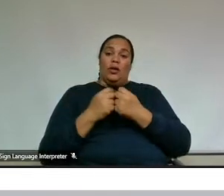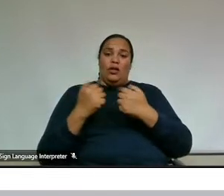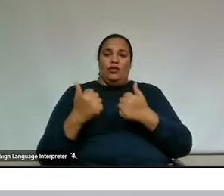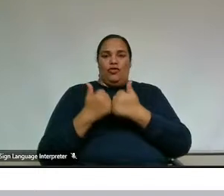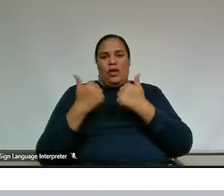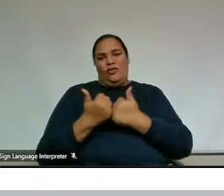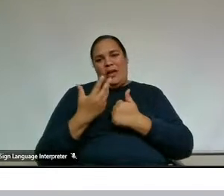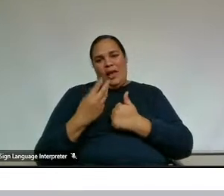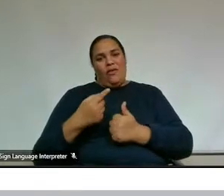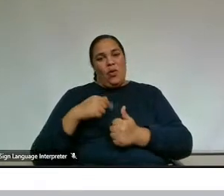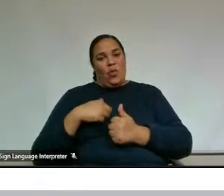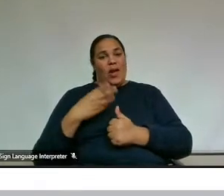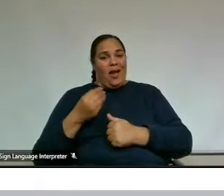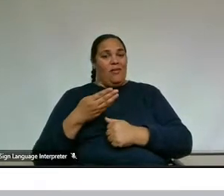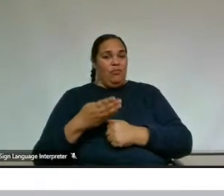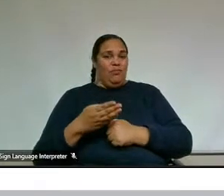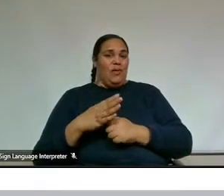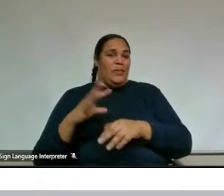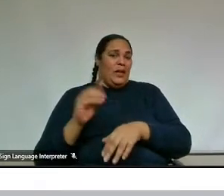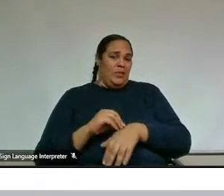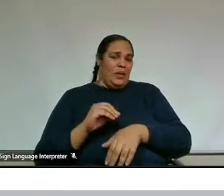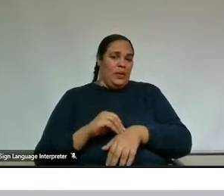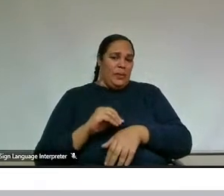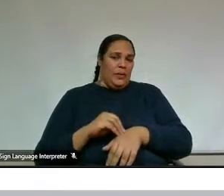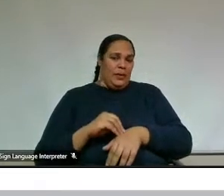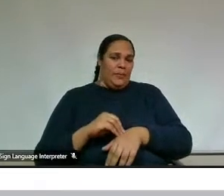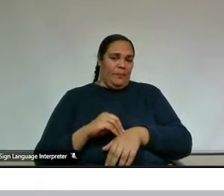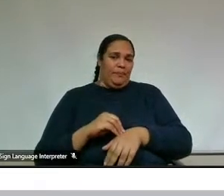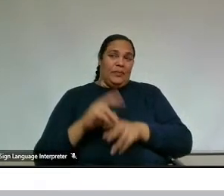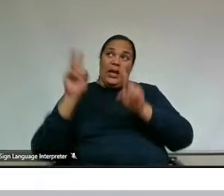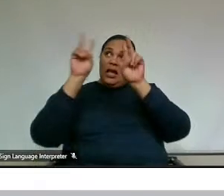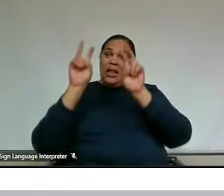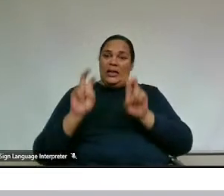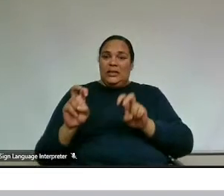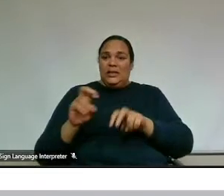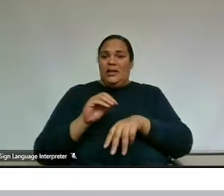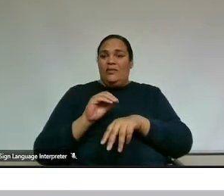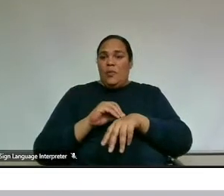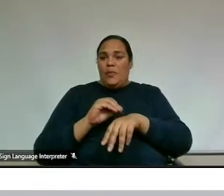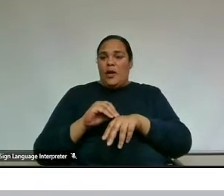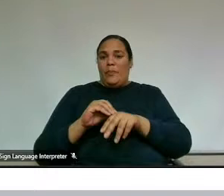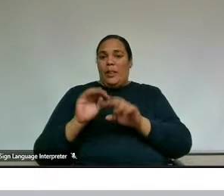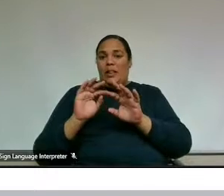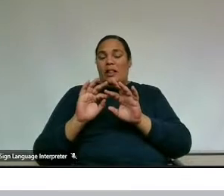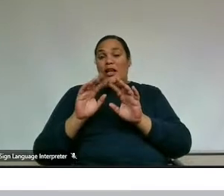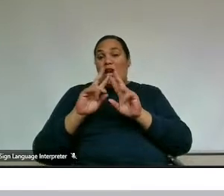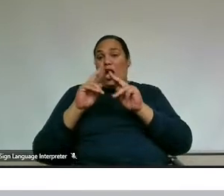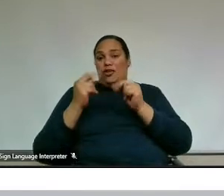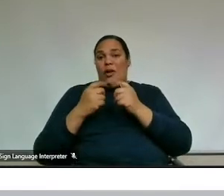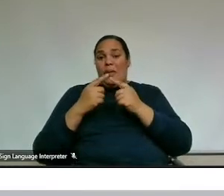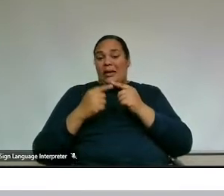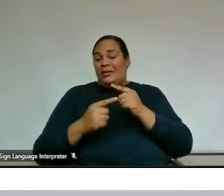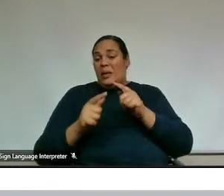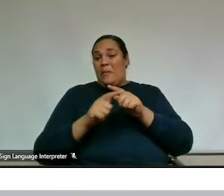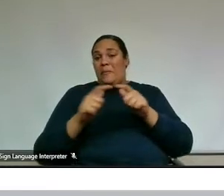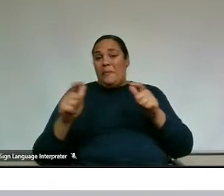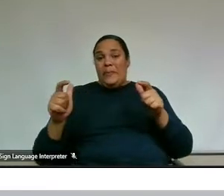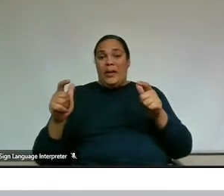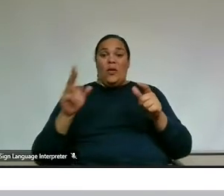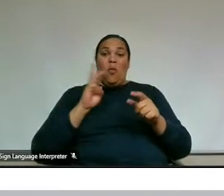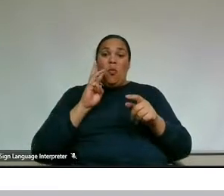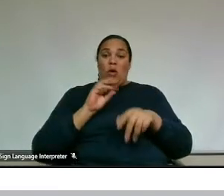challenge? We are sitting with that, with an electricity challenge nationally, and we are heading for a major water